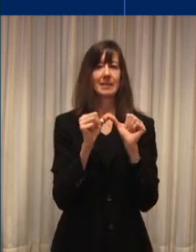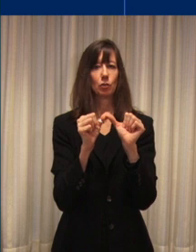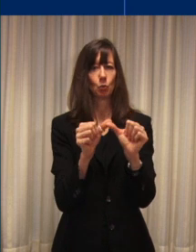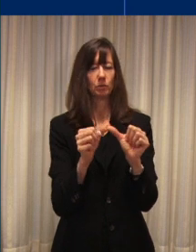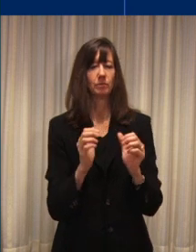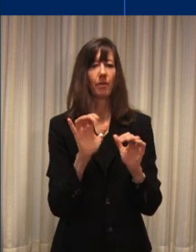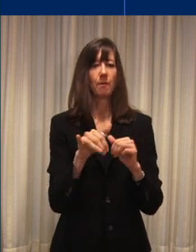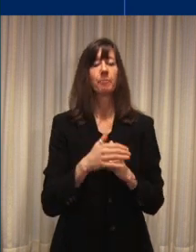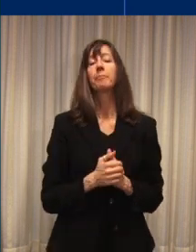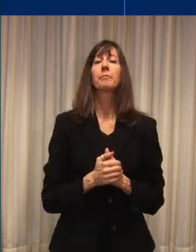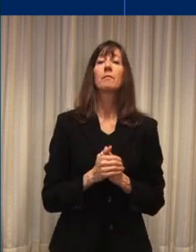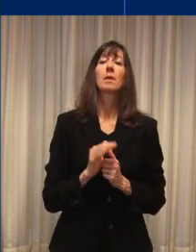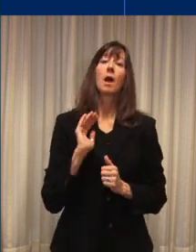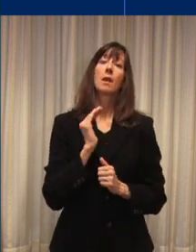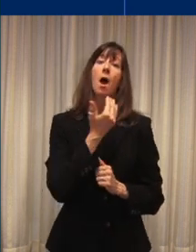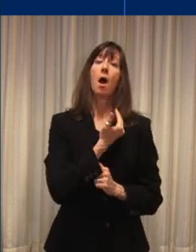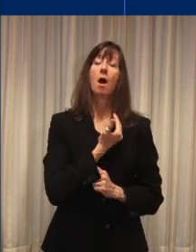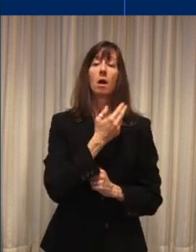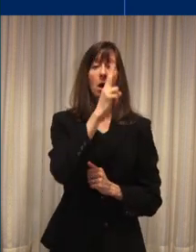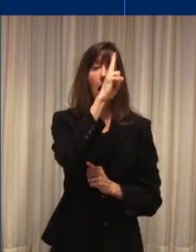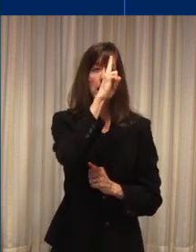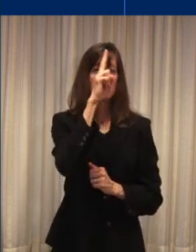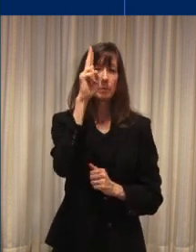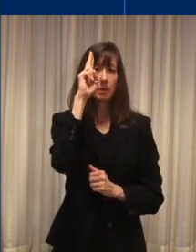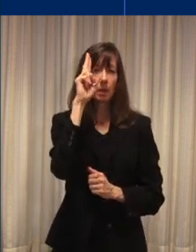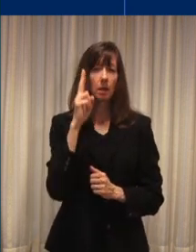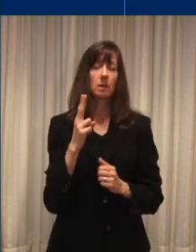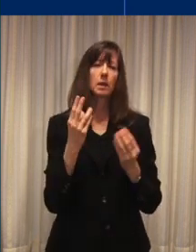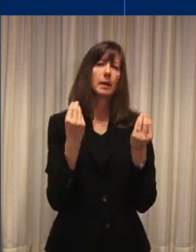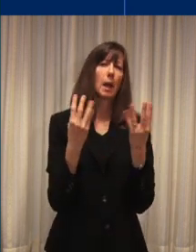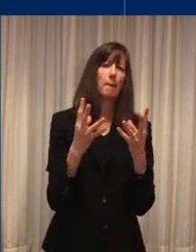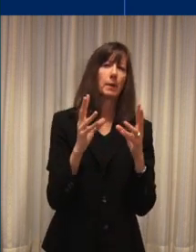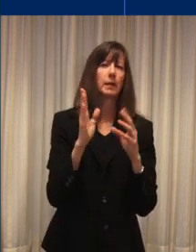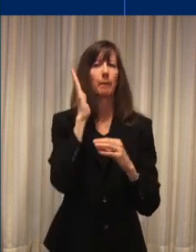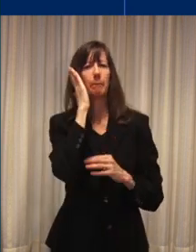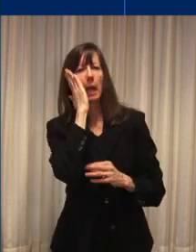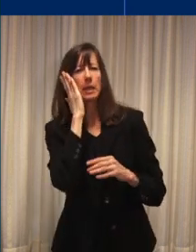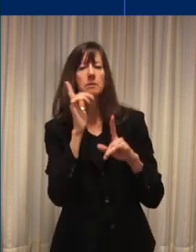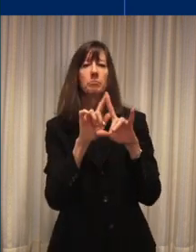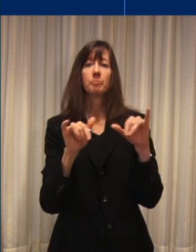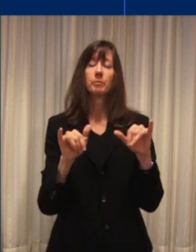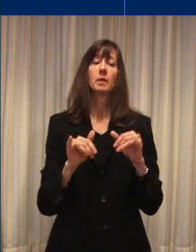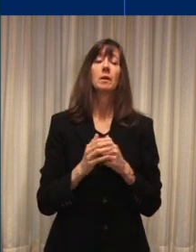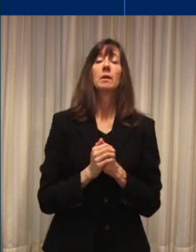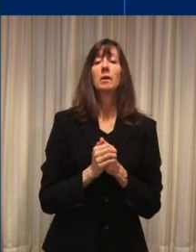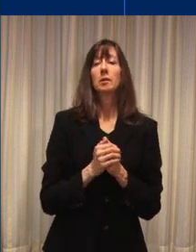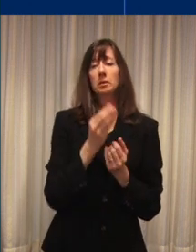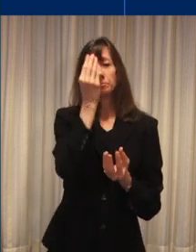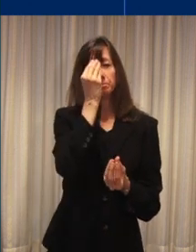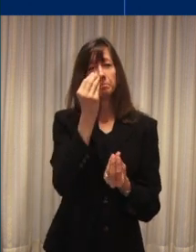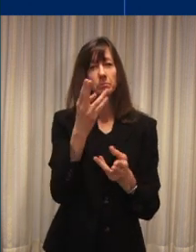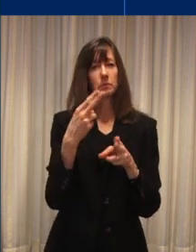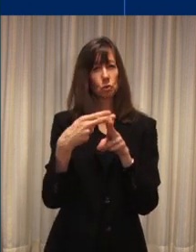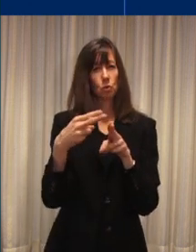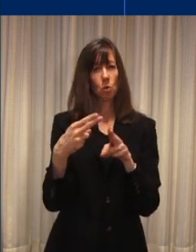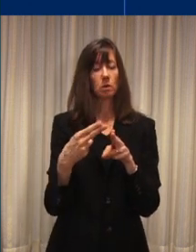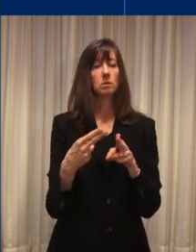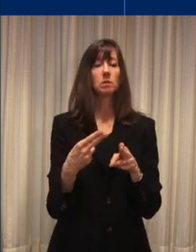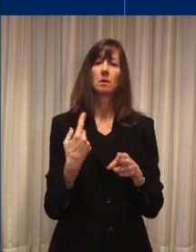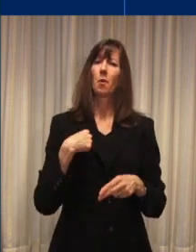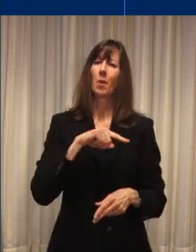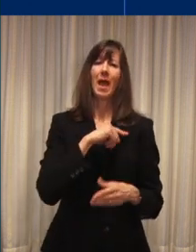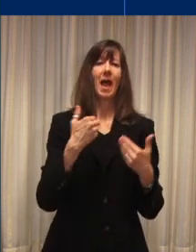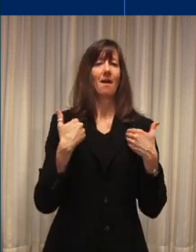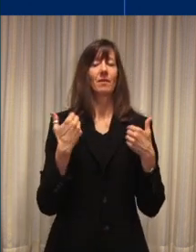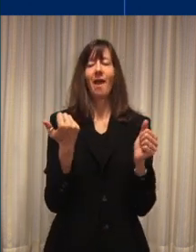another good news story here. We have the short version is we have everything we need. You